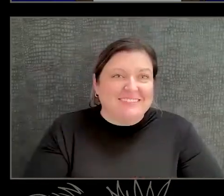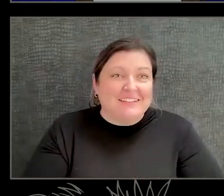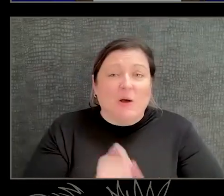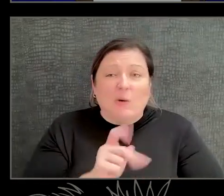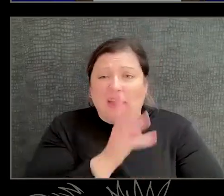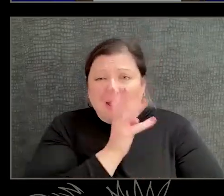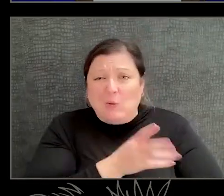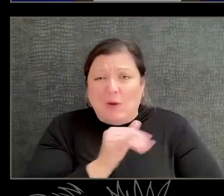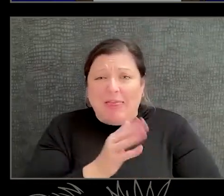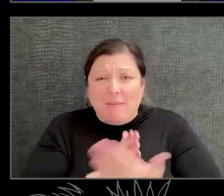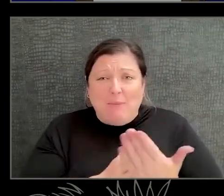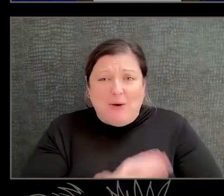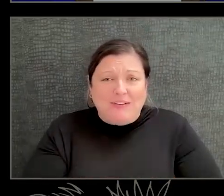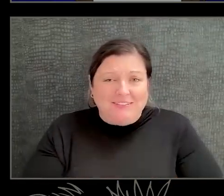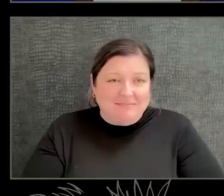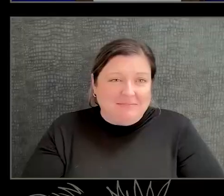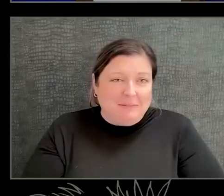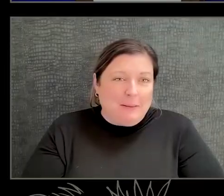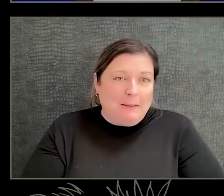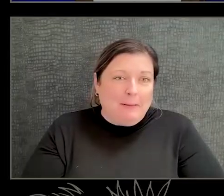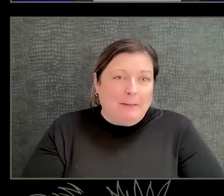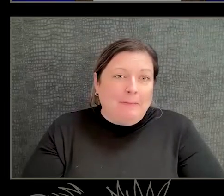that.